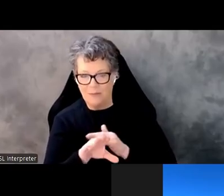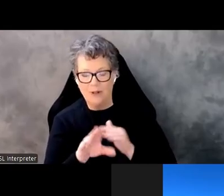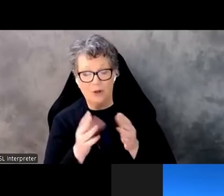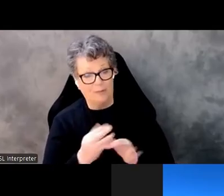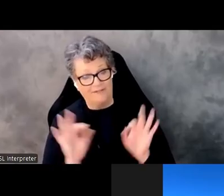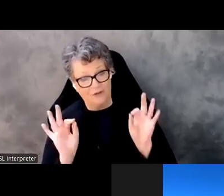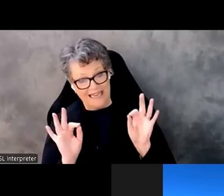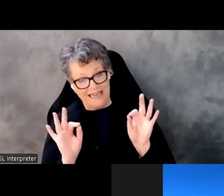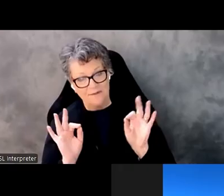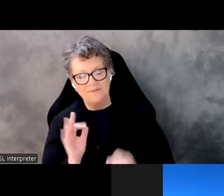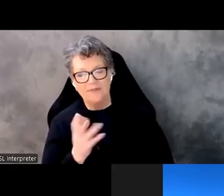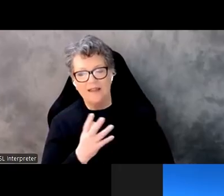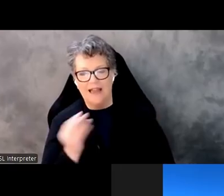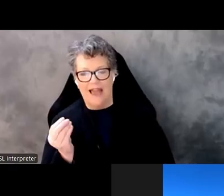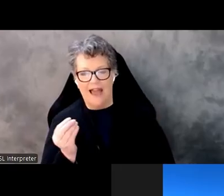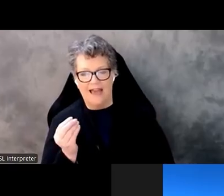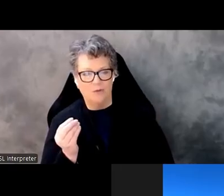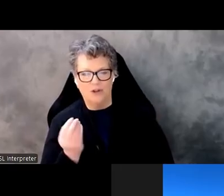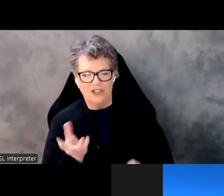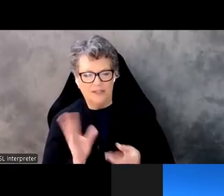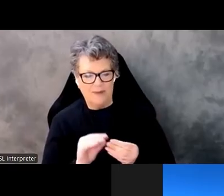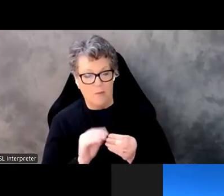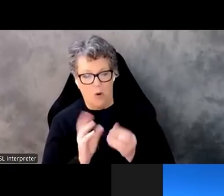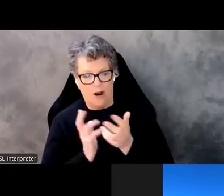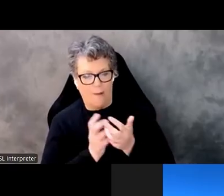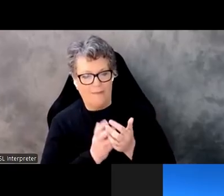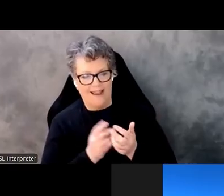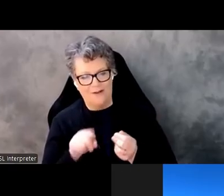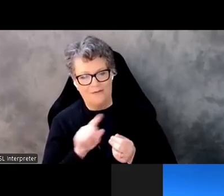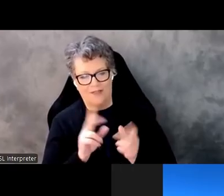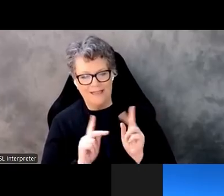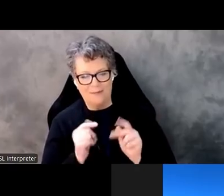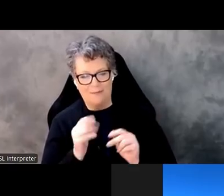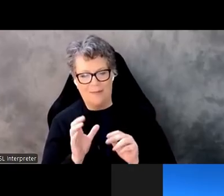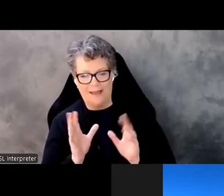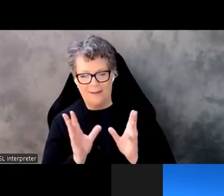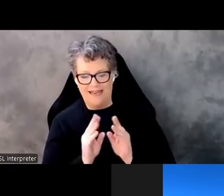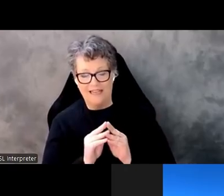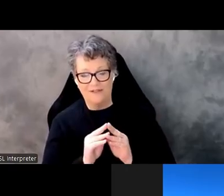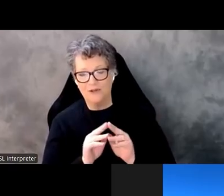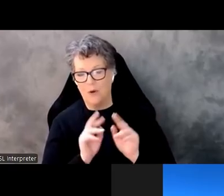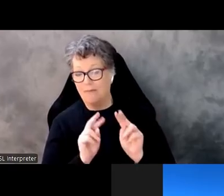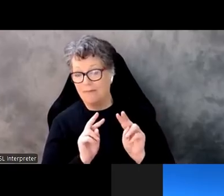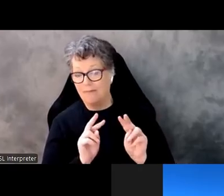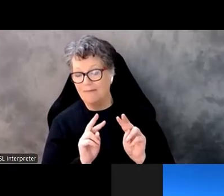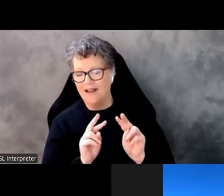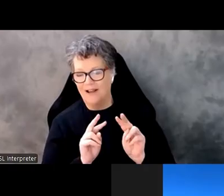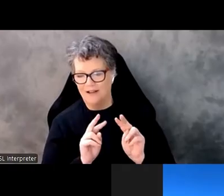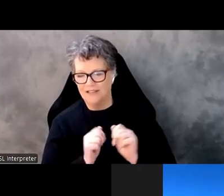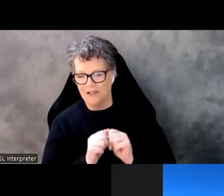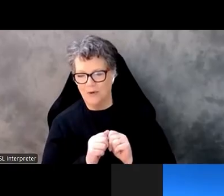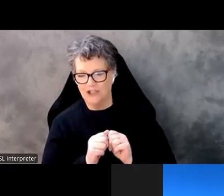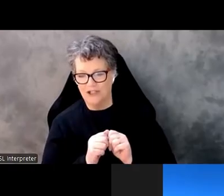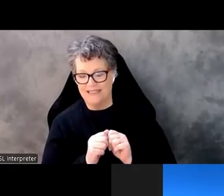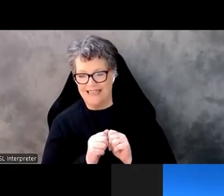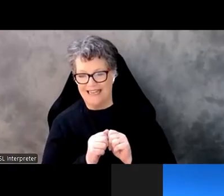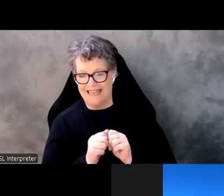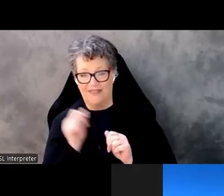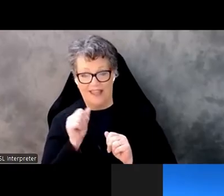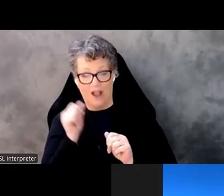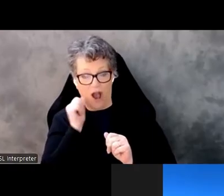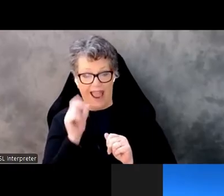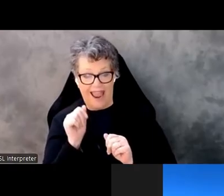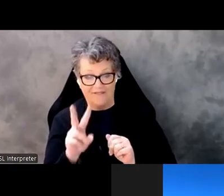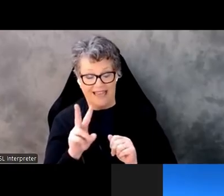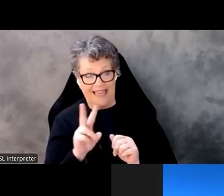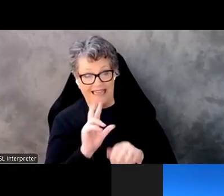free, and it will just be more accommodating for these public meetings. So stay tuned for, we're just getting the audio visual